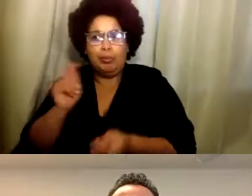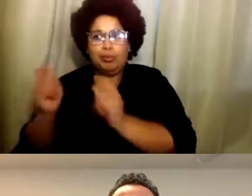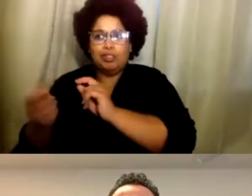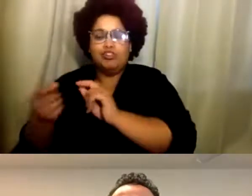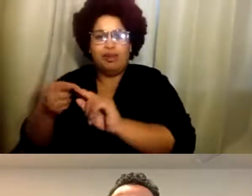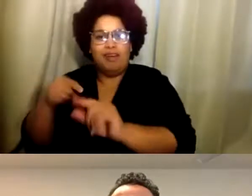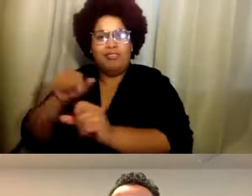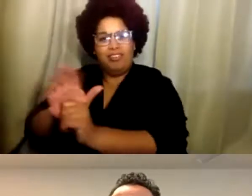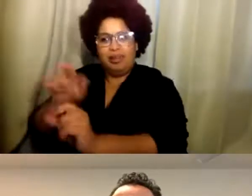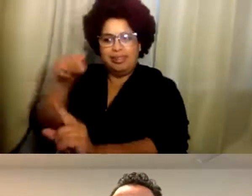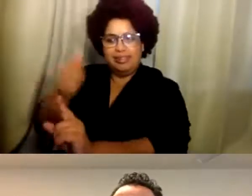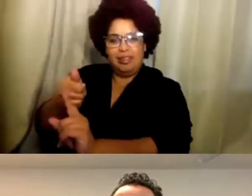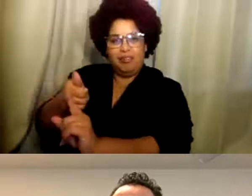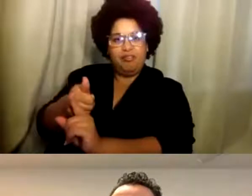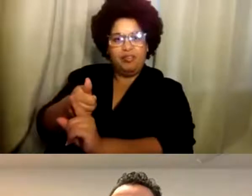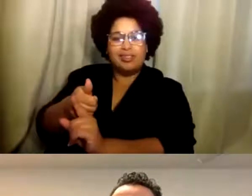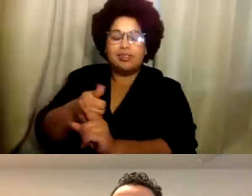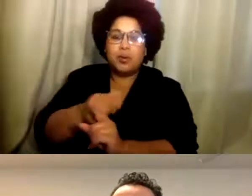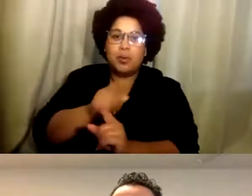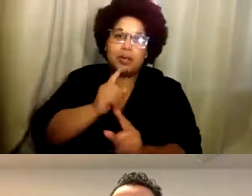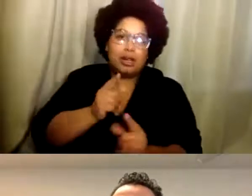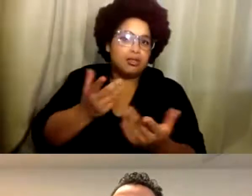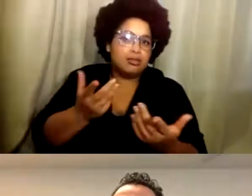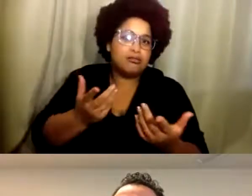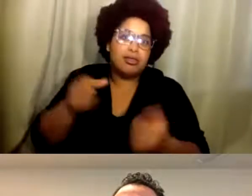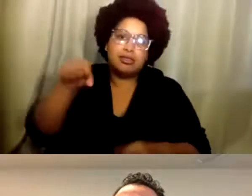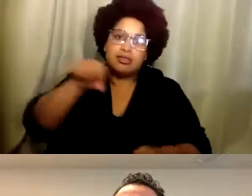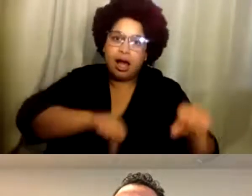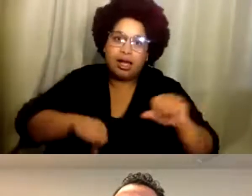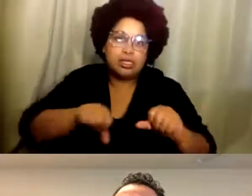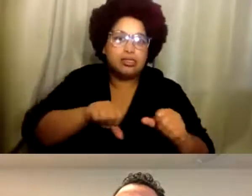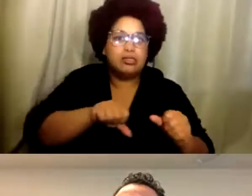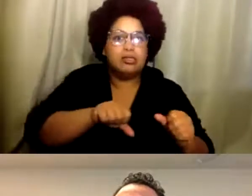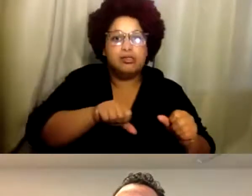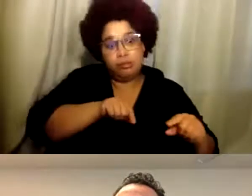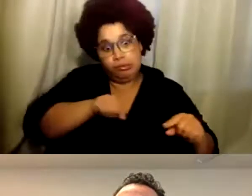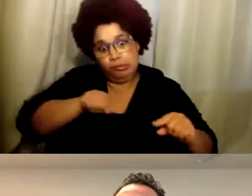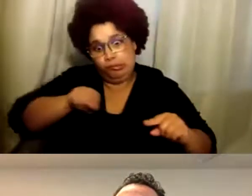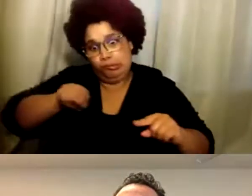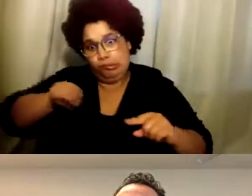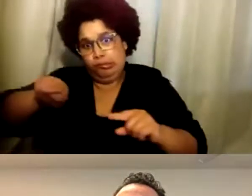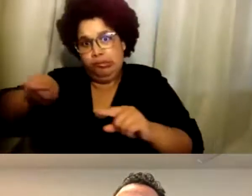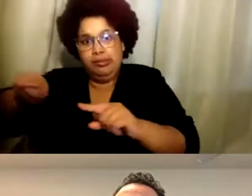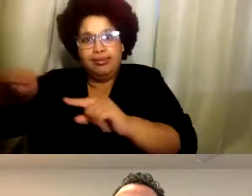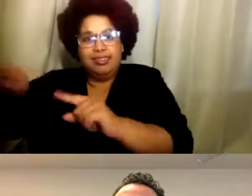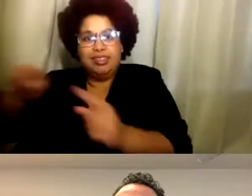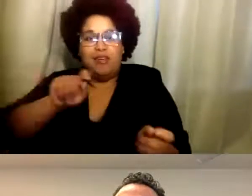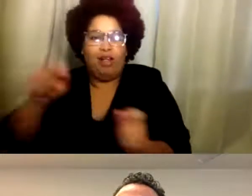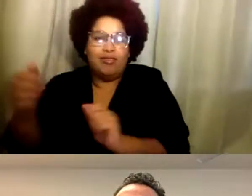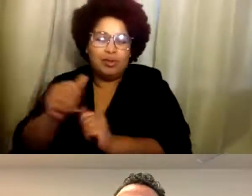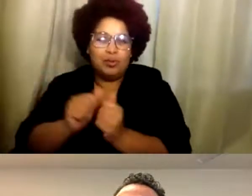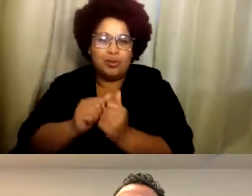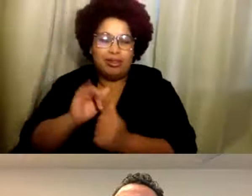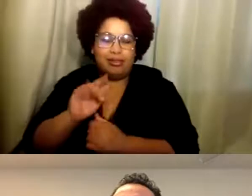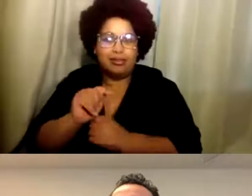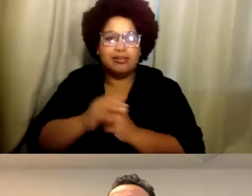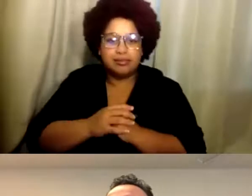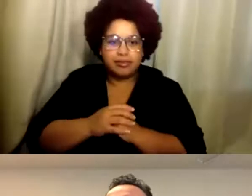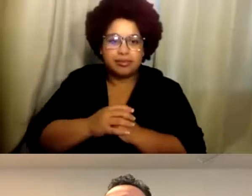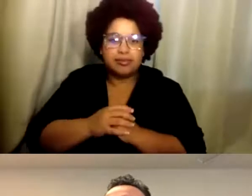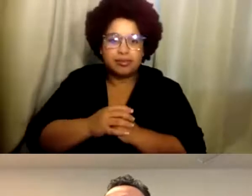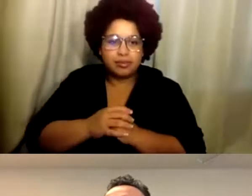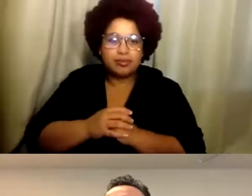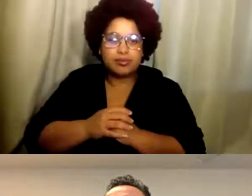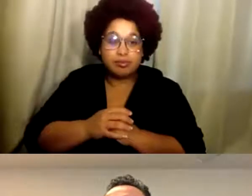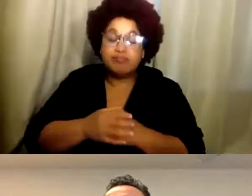a lot of this science is evolving. No, absolutely. So Professor Councilman McBride, one of the questions comes out